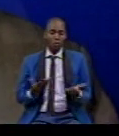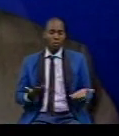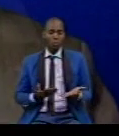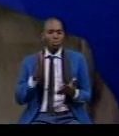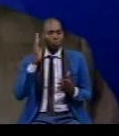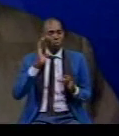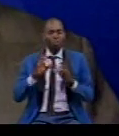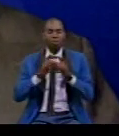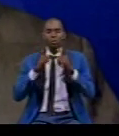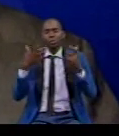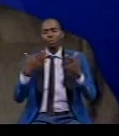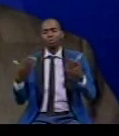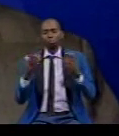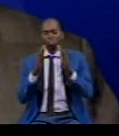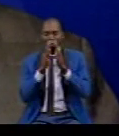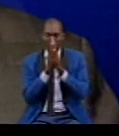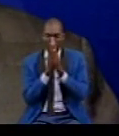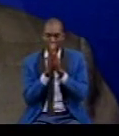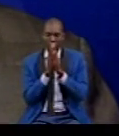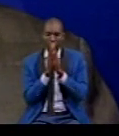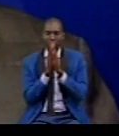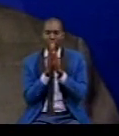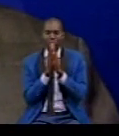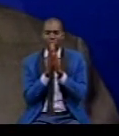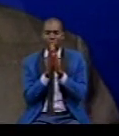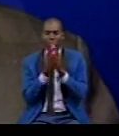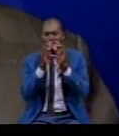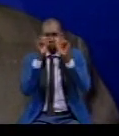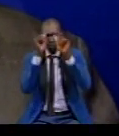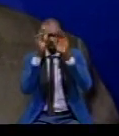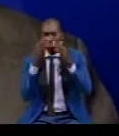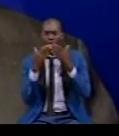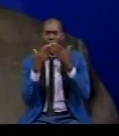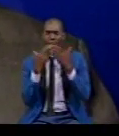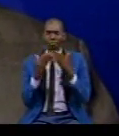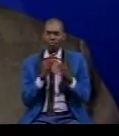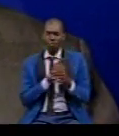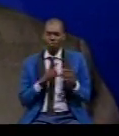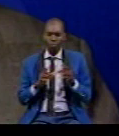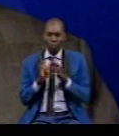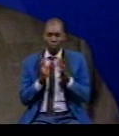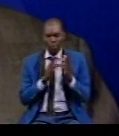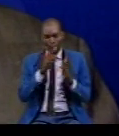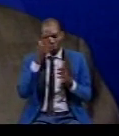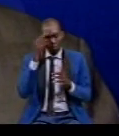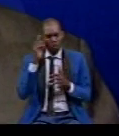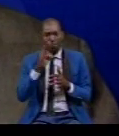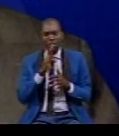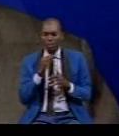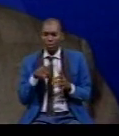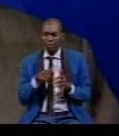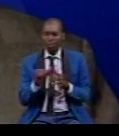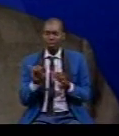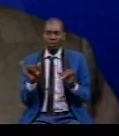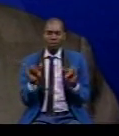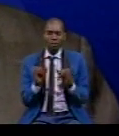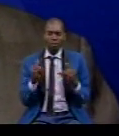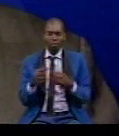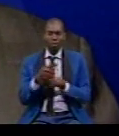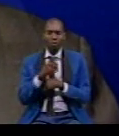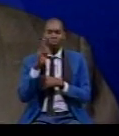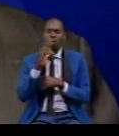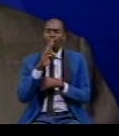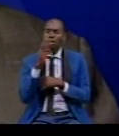They are gentle in church, the lions outside, in their heart, in their